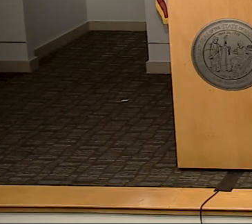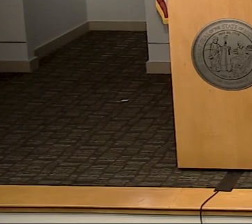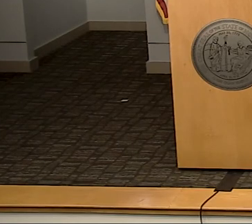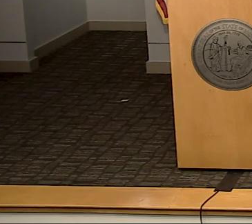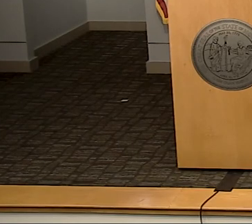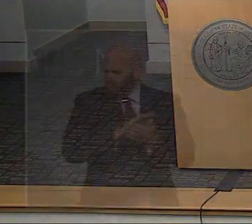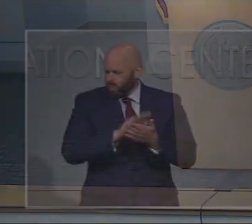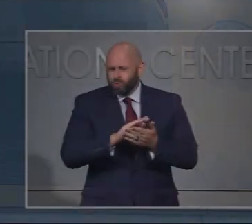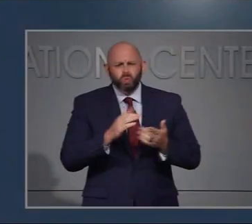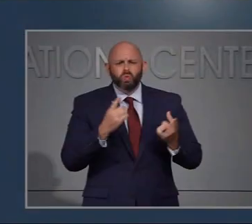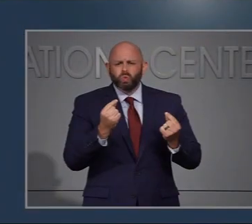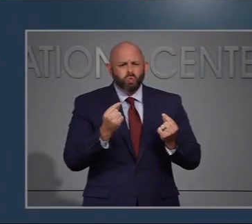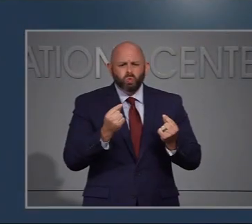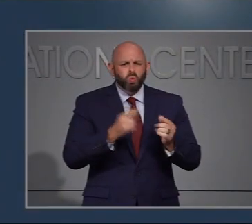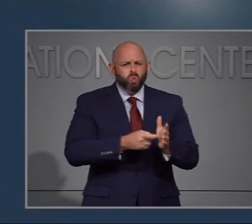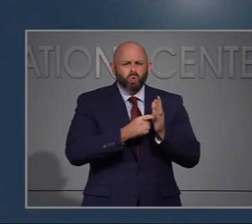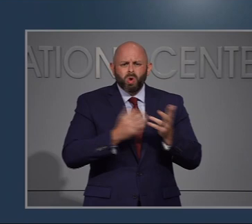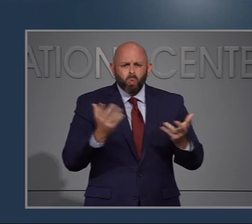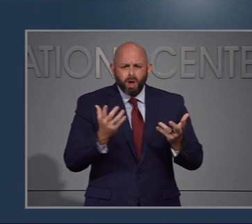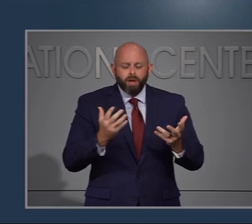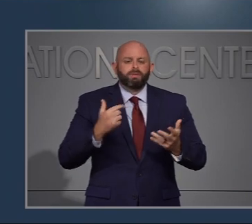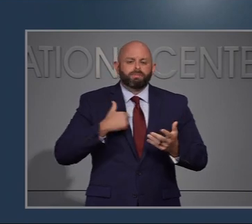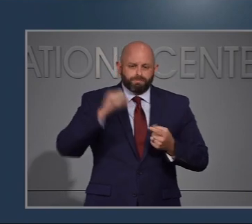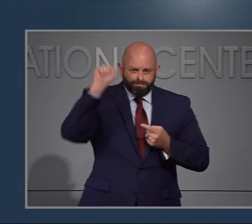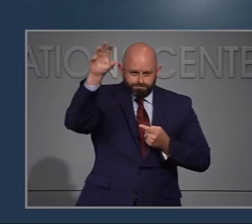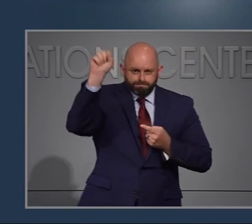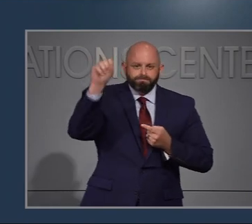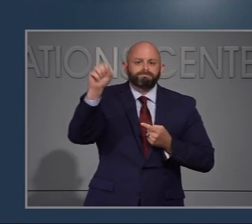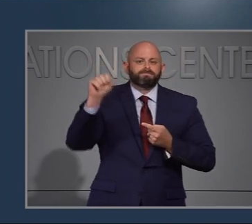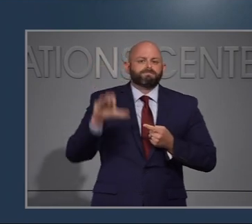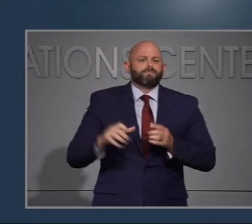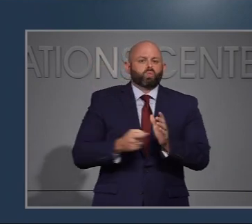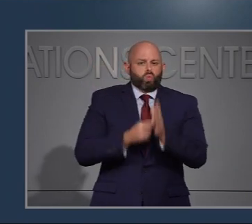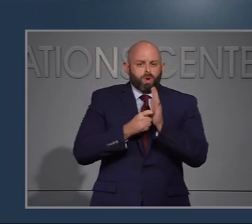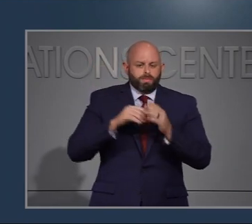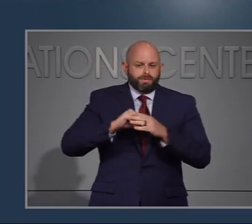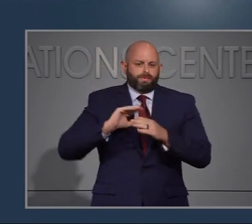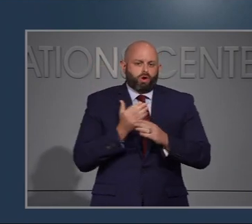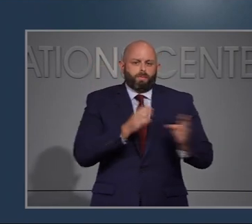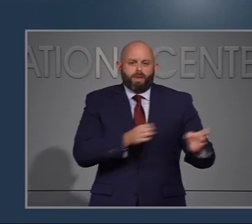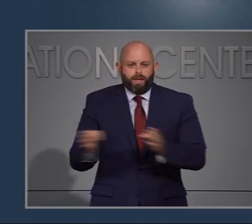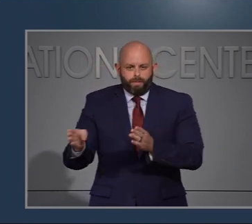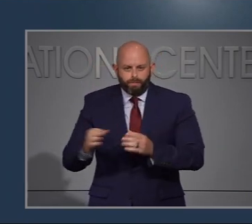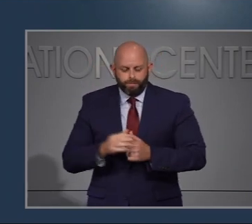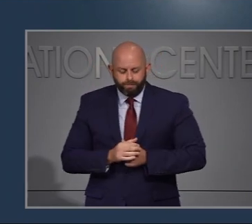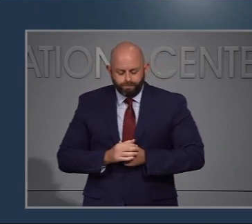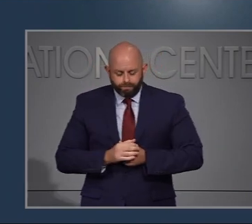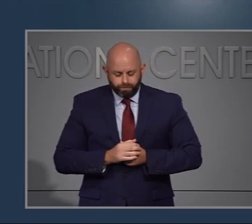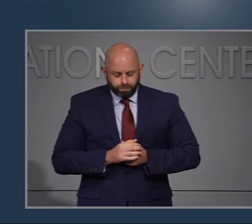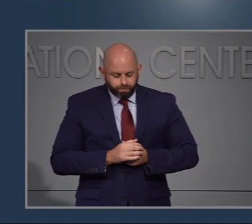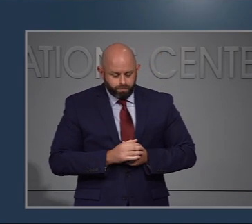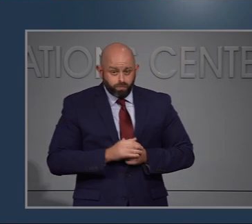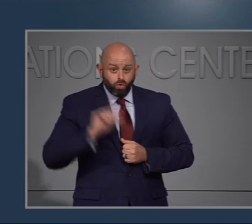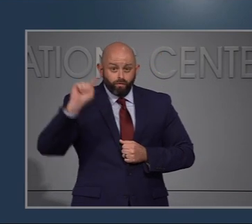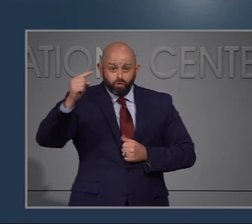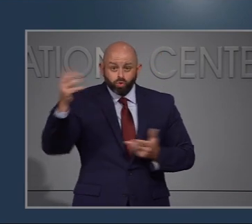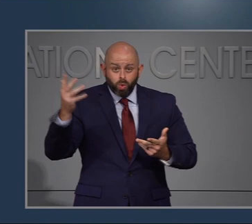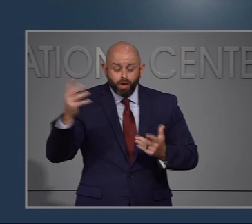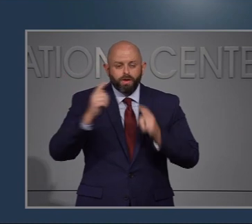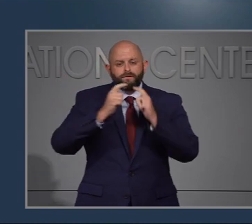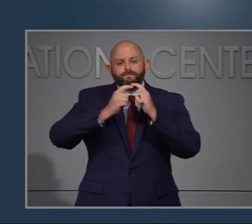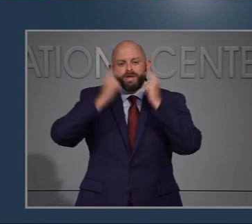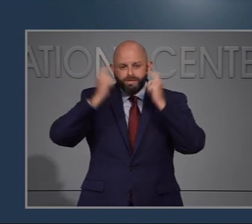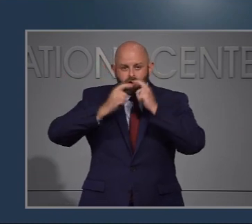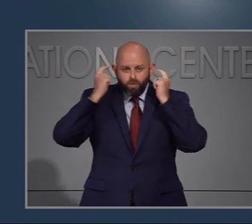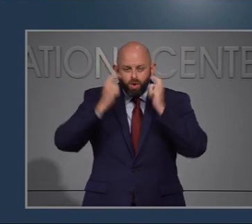information about some of the requirements for schools under this plan. So, face coverings will be required